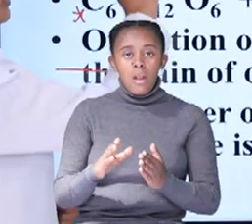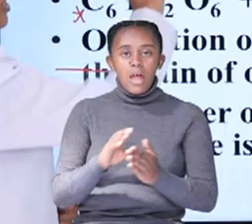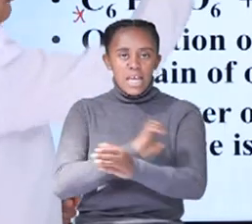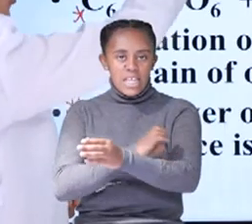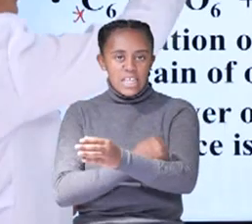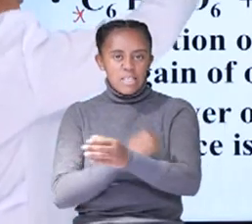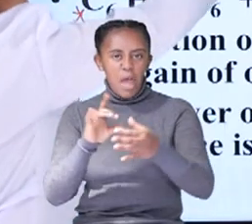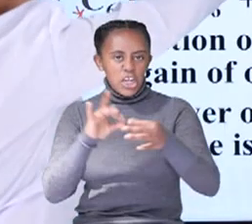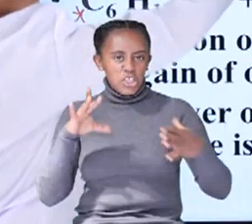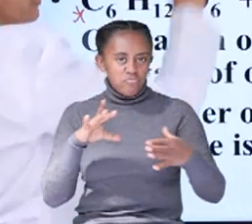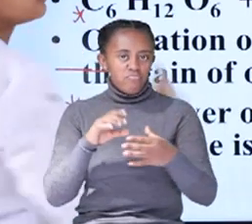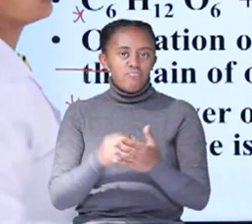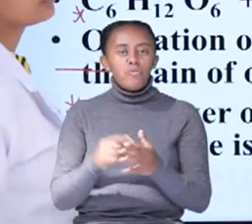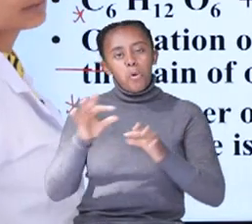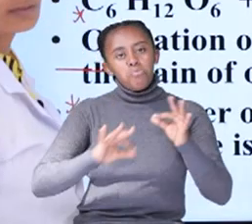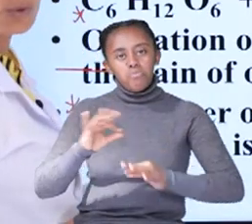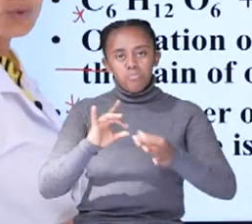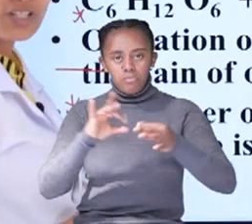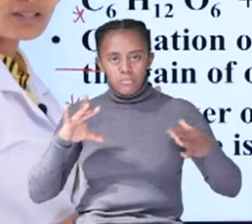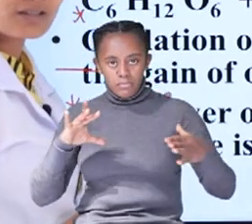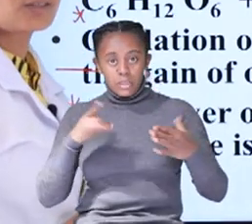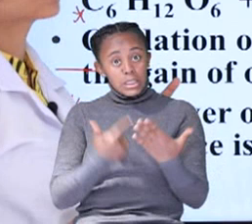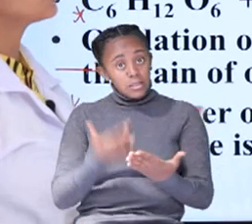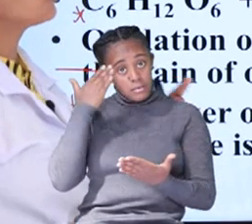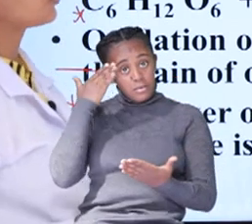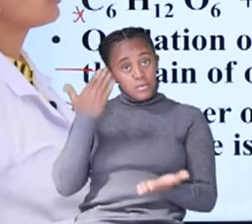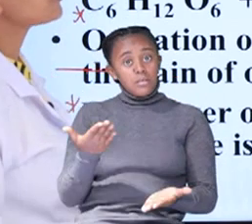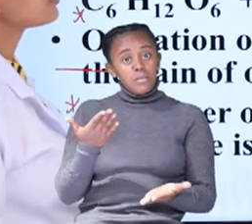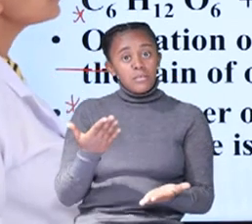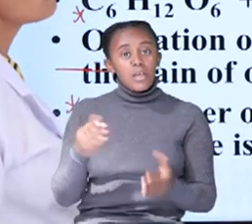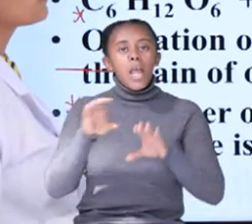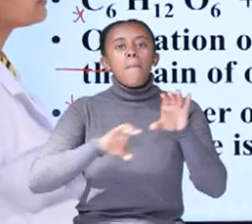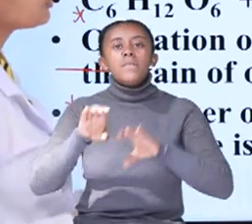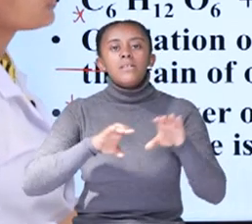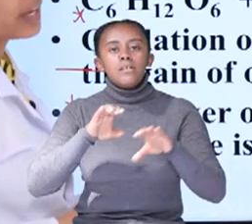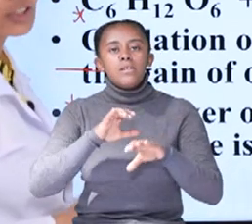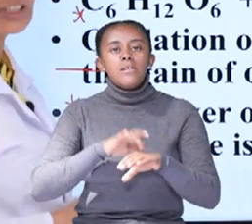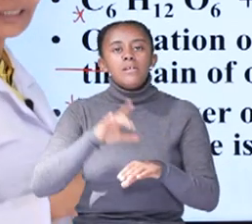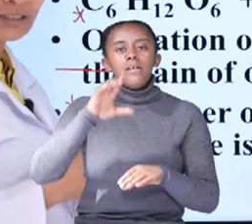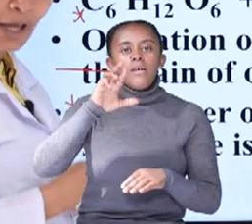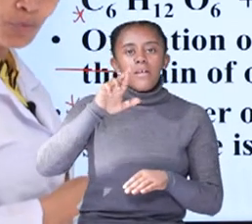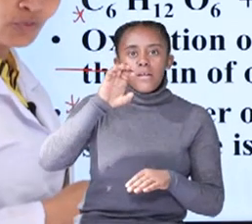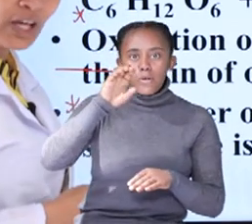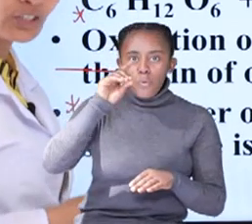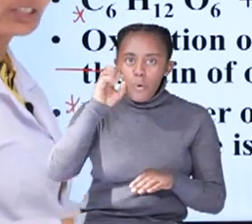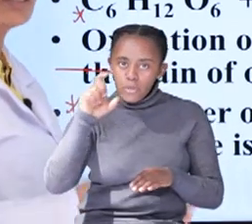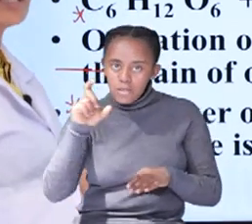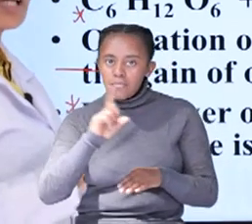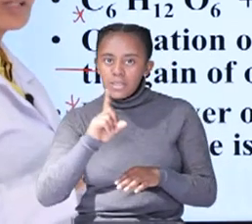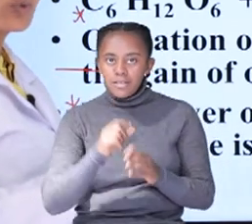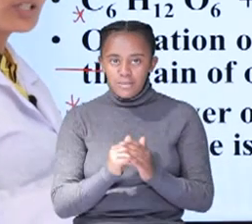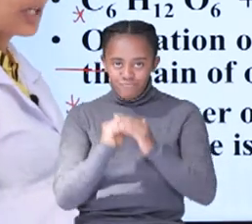respiration is type of a redox reaction. You know this term in your chemistry. Redox reaction is type of